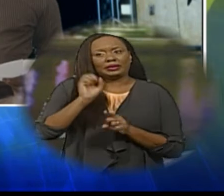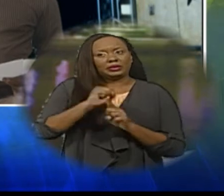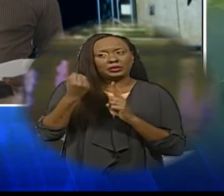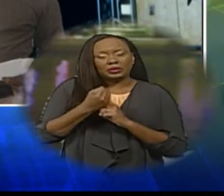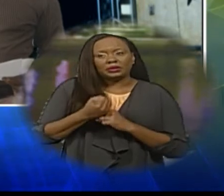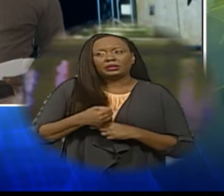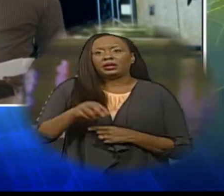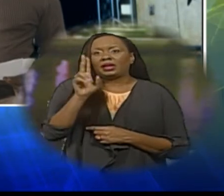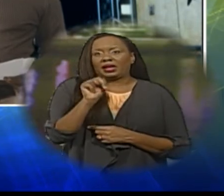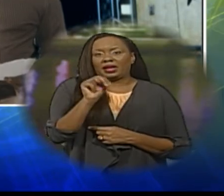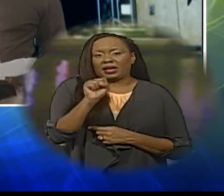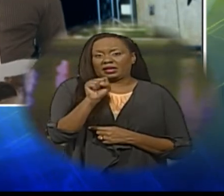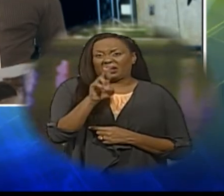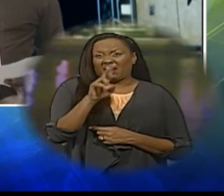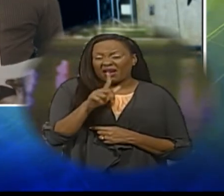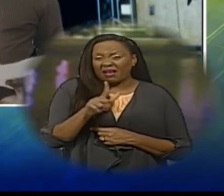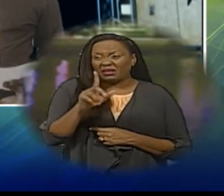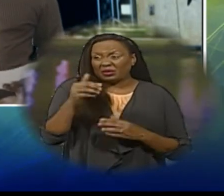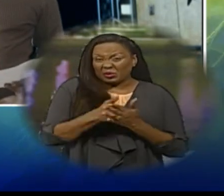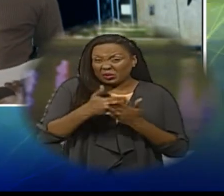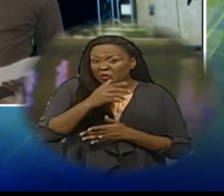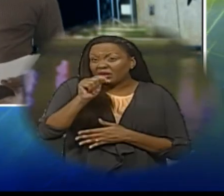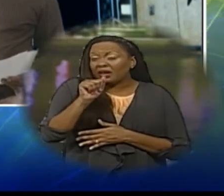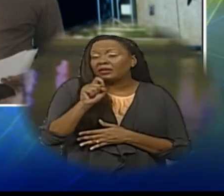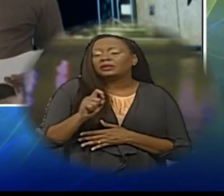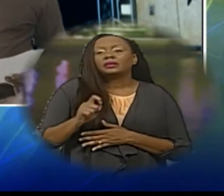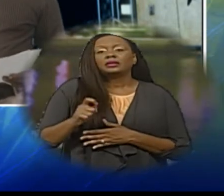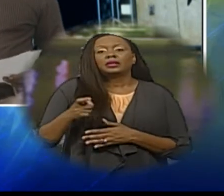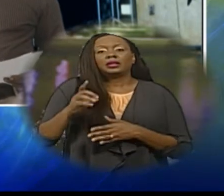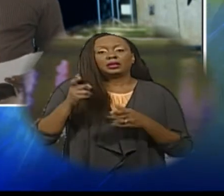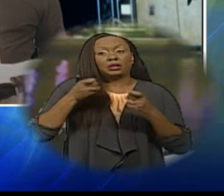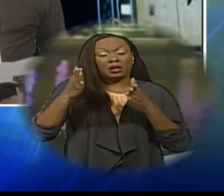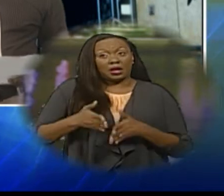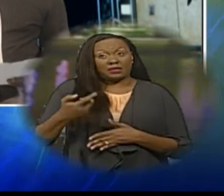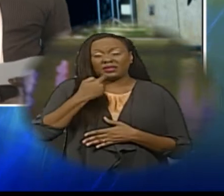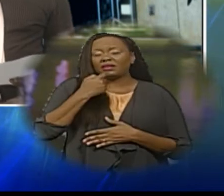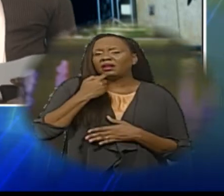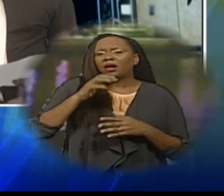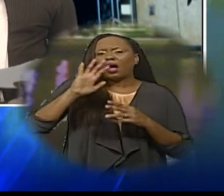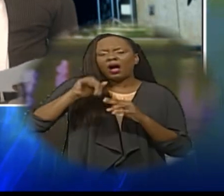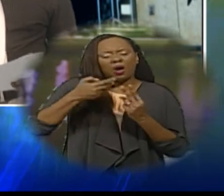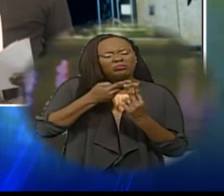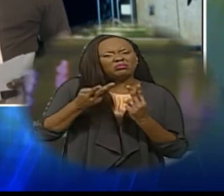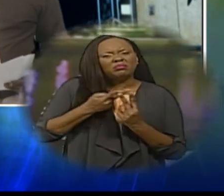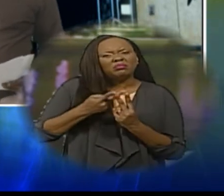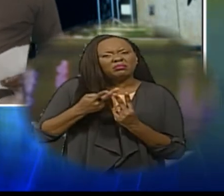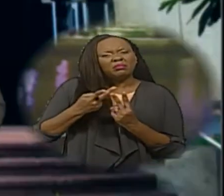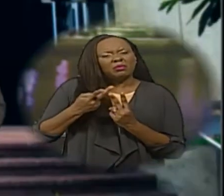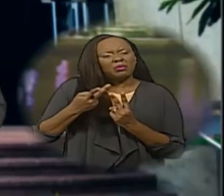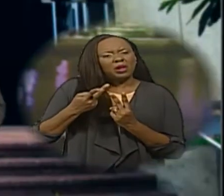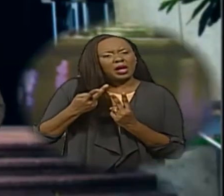the NSRL as well as the foreign exchange fee. Did the governor give any indication how those two performed? Well, yes, he did.